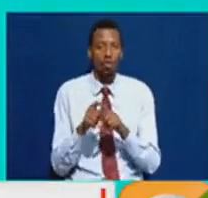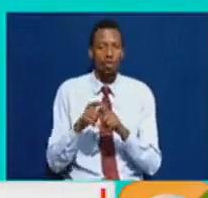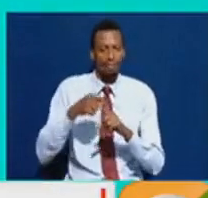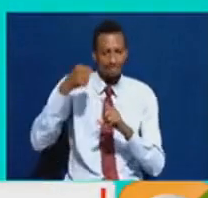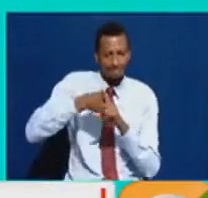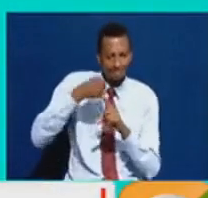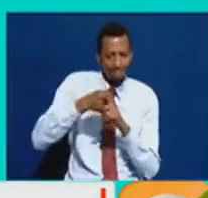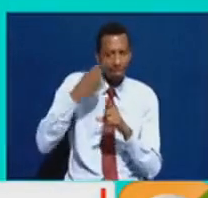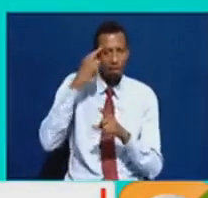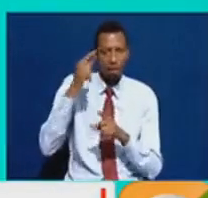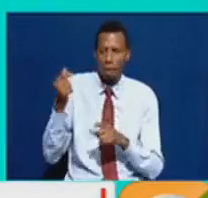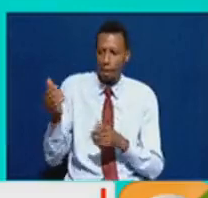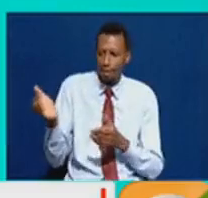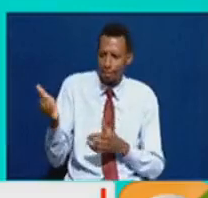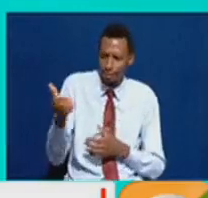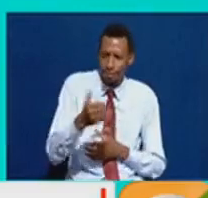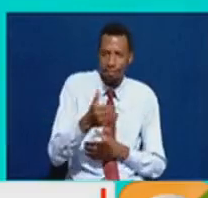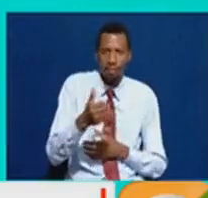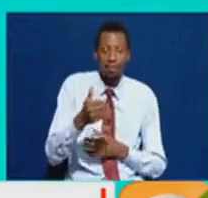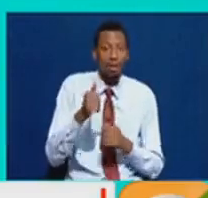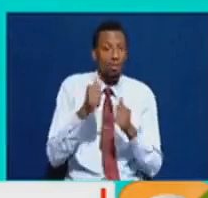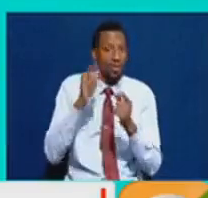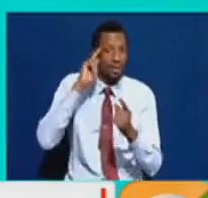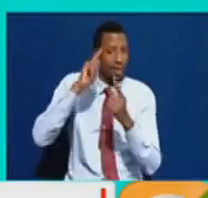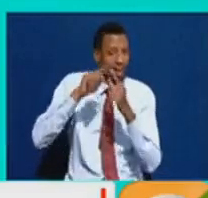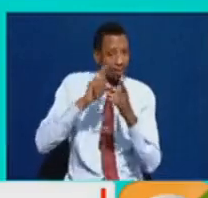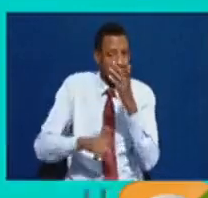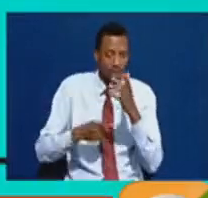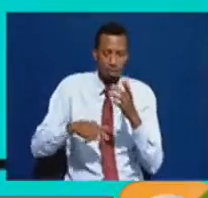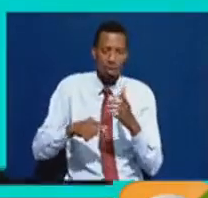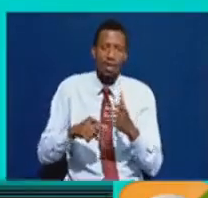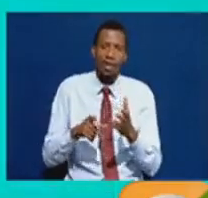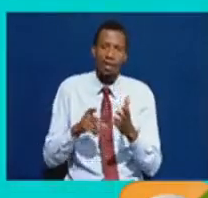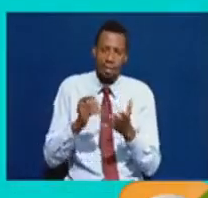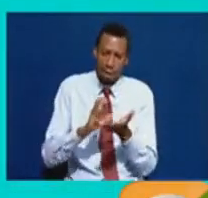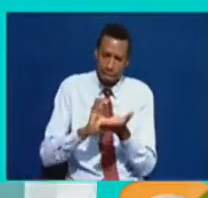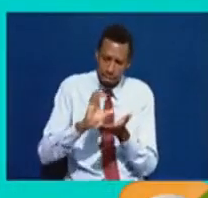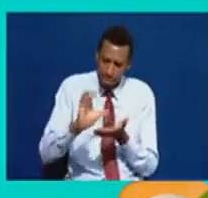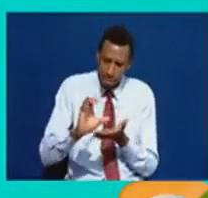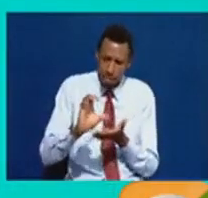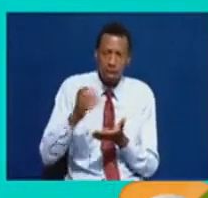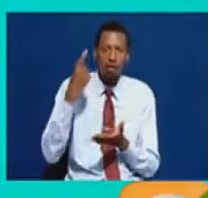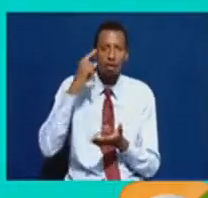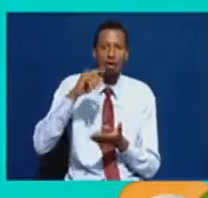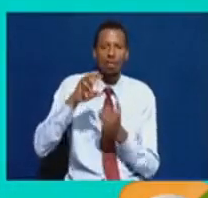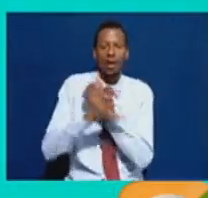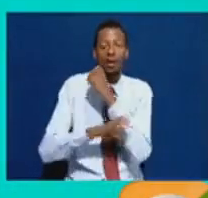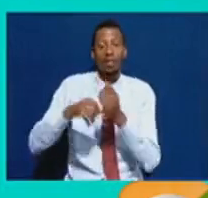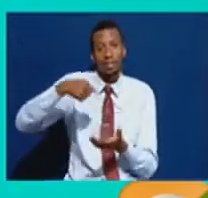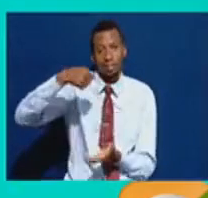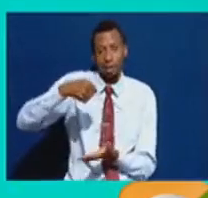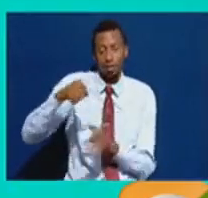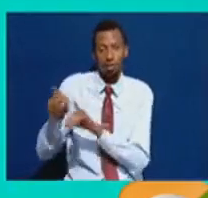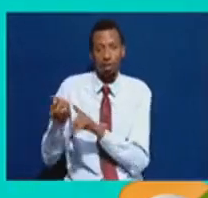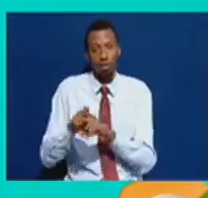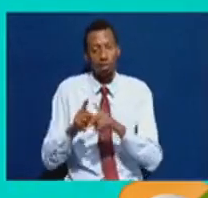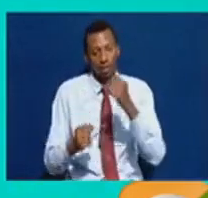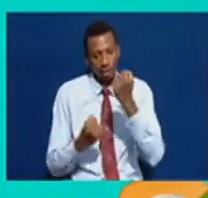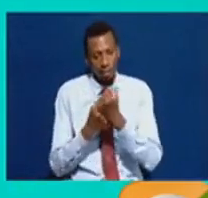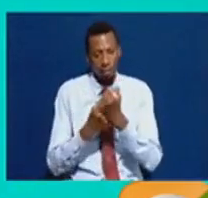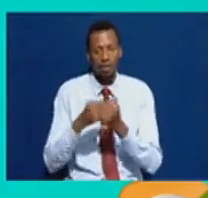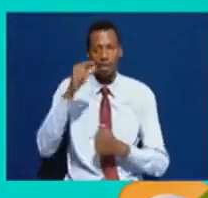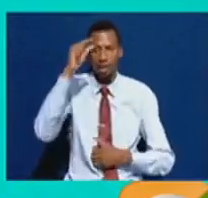mobilization quest that will ensure that we adequately finance the country's budget and support the government's bottom-up